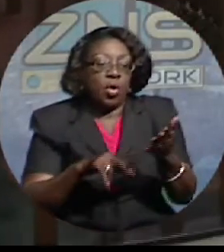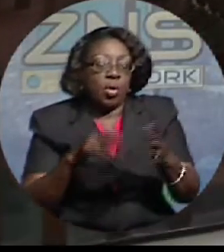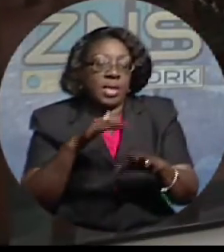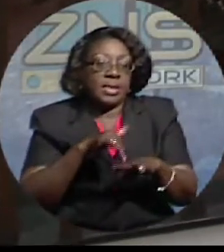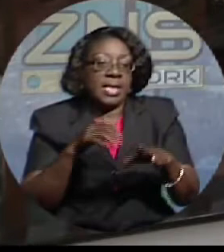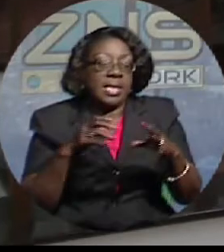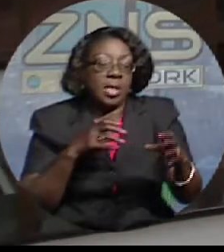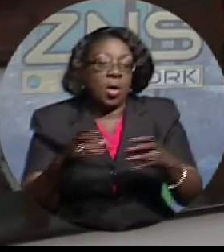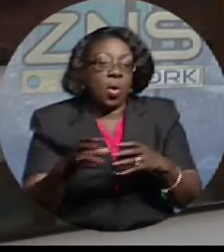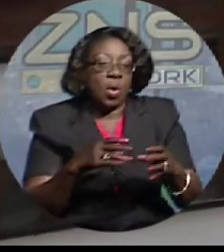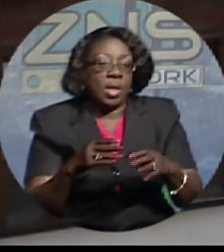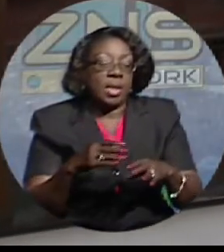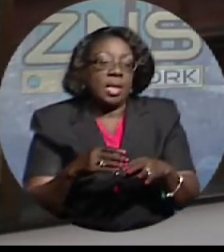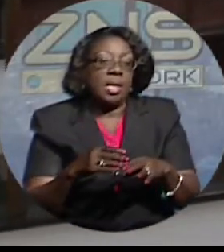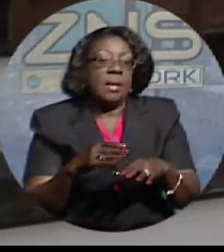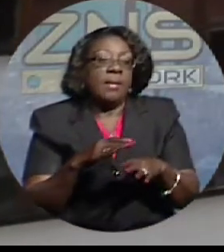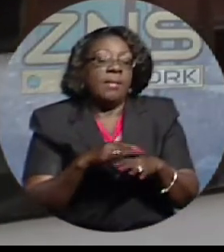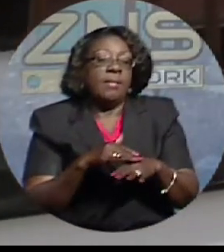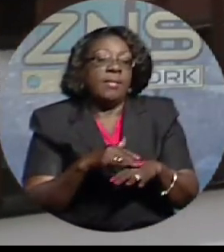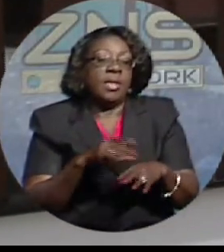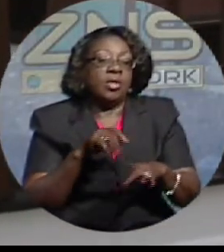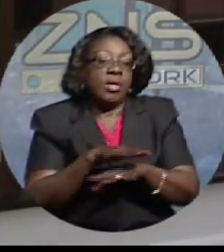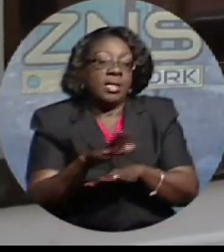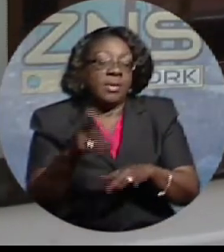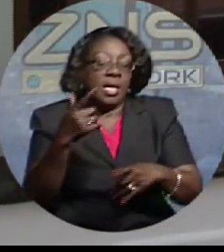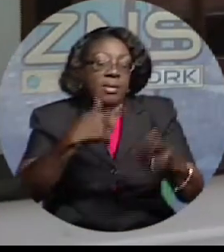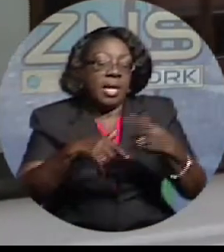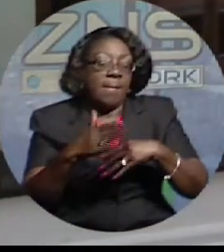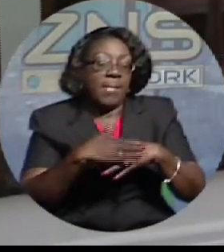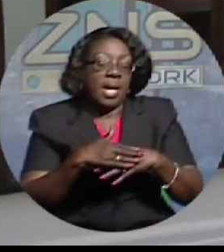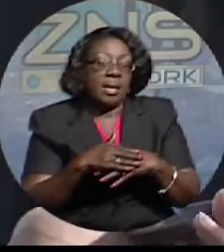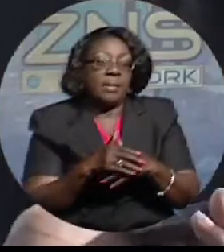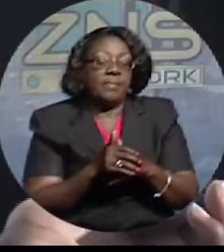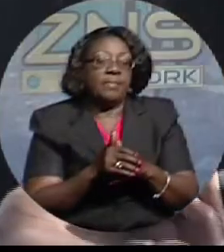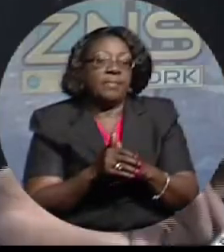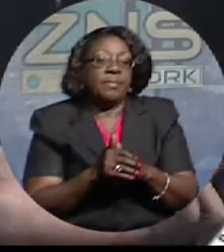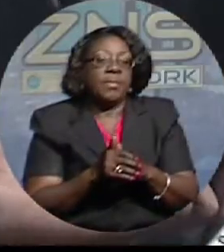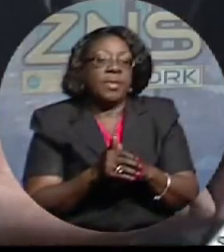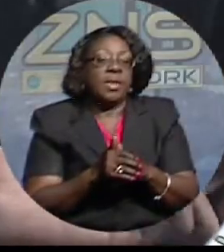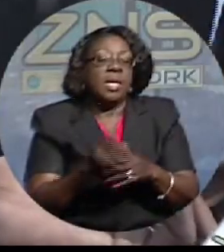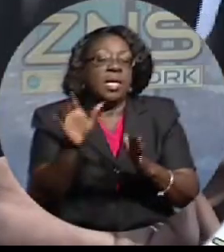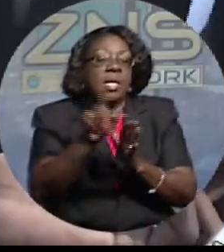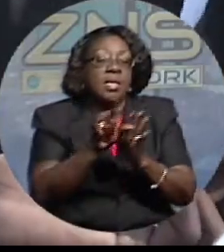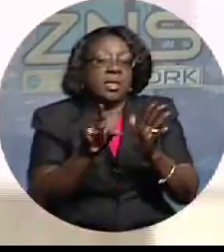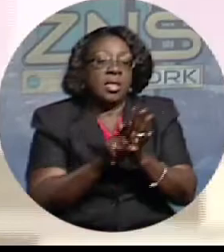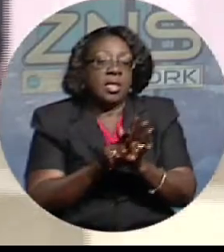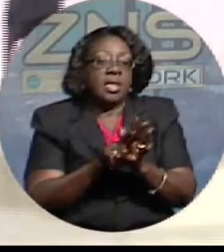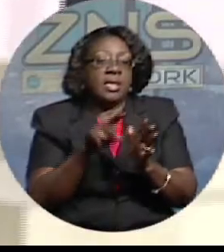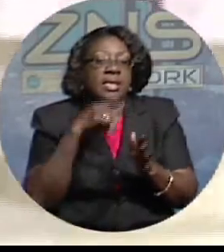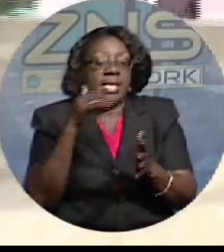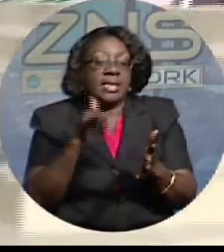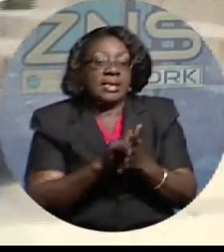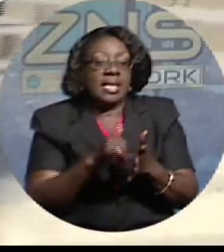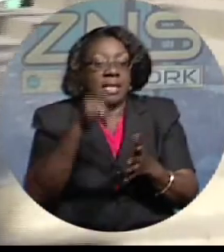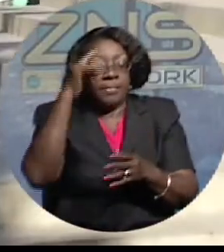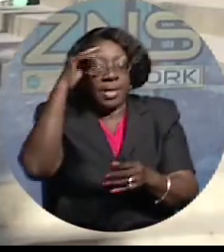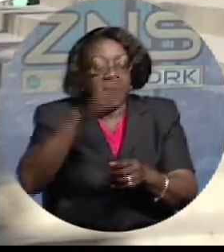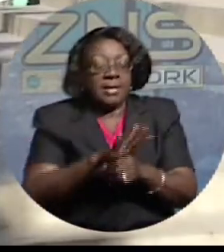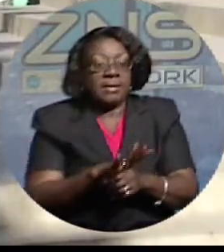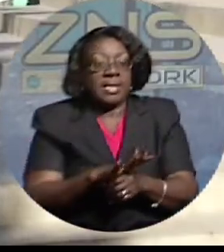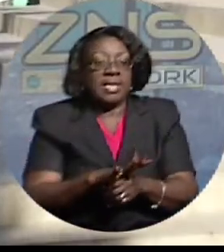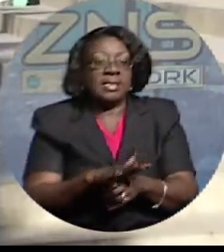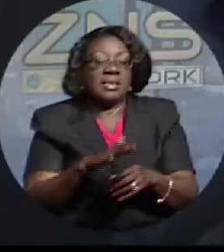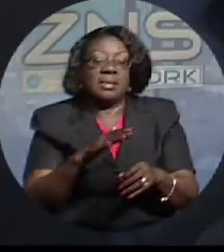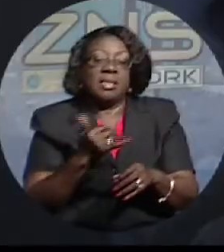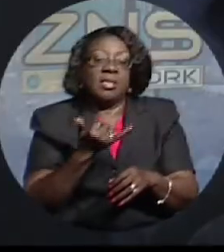transcripts will be reportedly sent abroad, transcribed, and returned the next day. However, attorney Glendon Roll believes it is a step in the